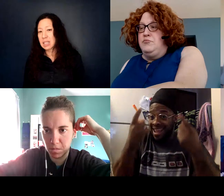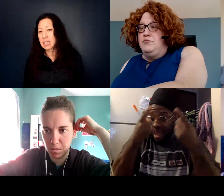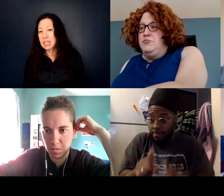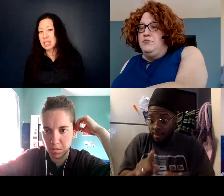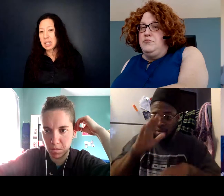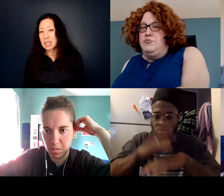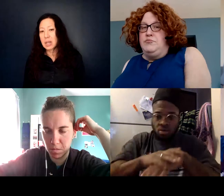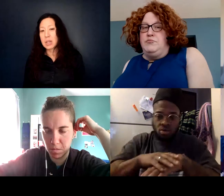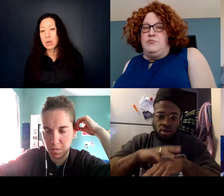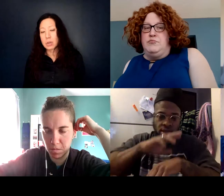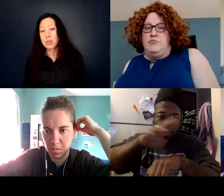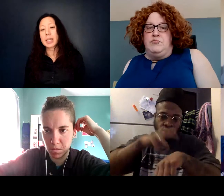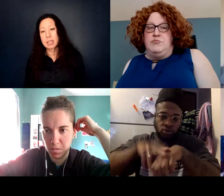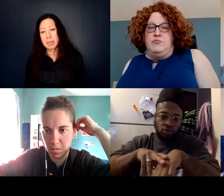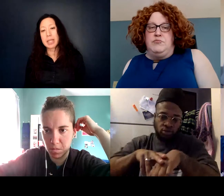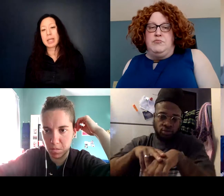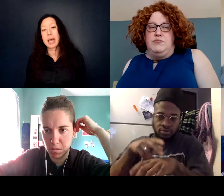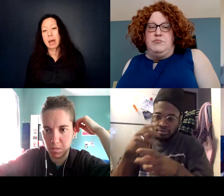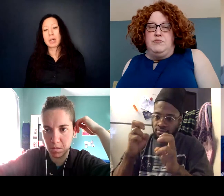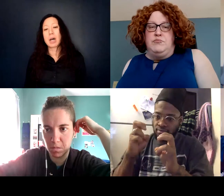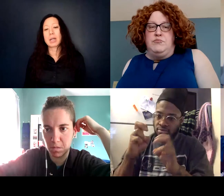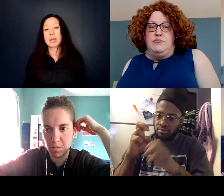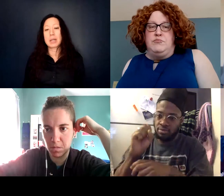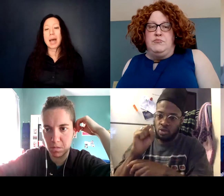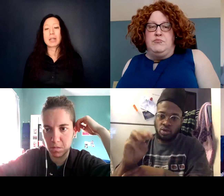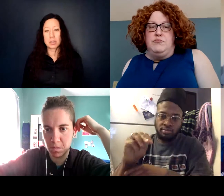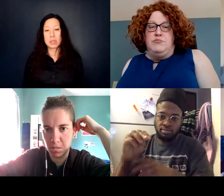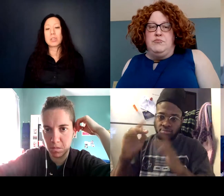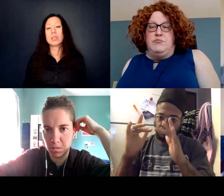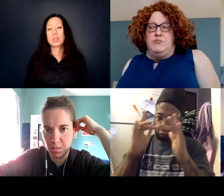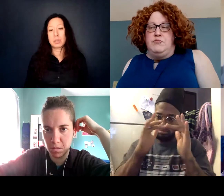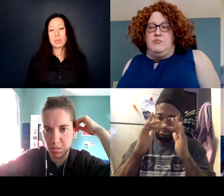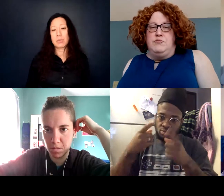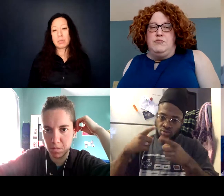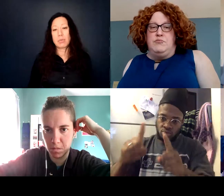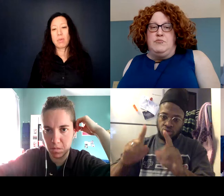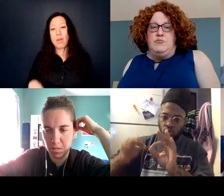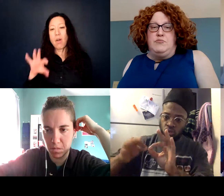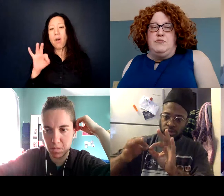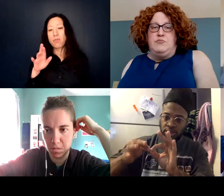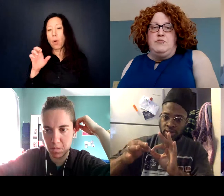ASLAS, we're trying to make it happen on a national